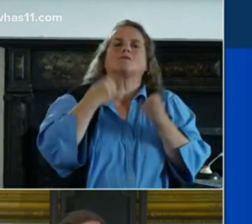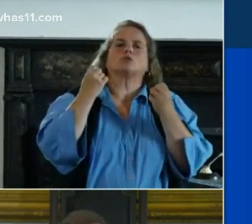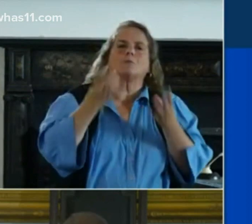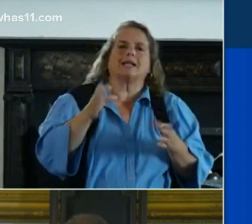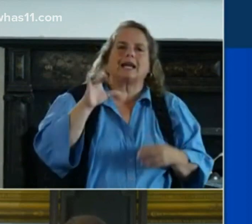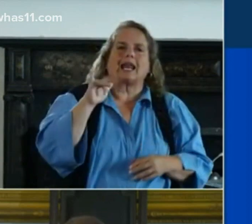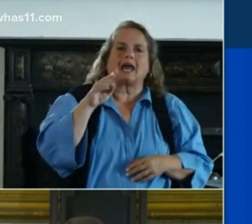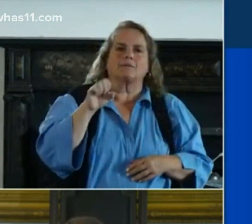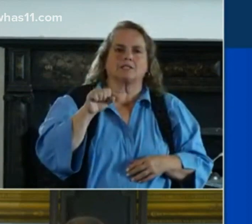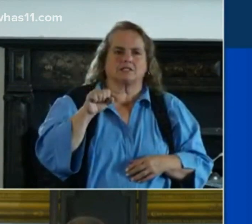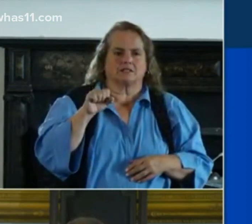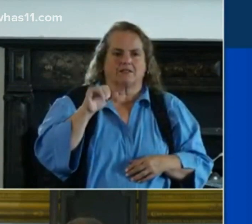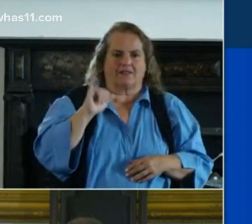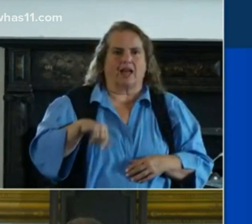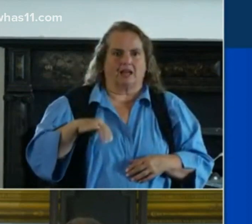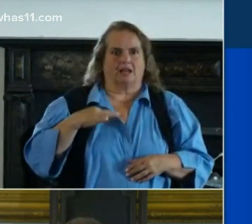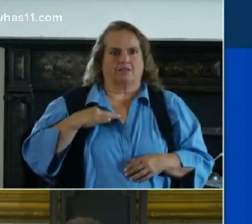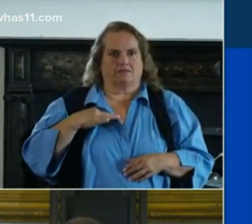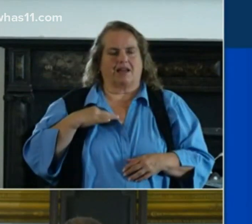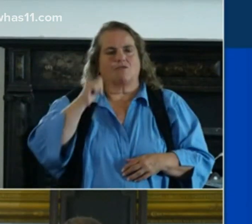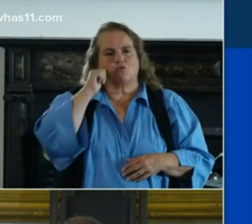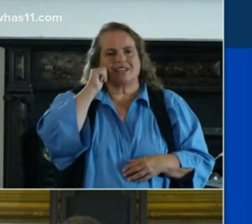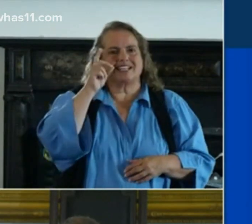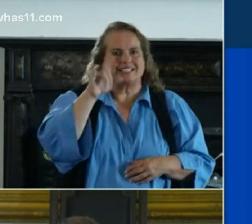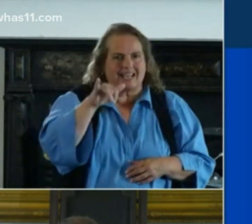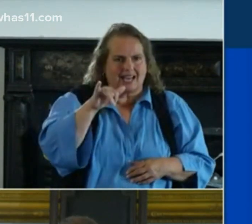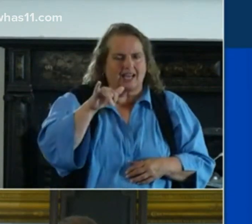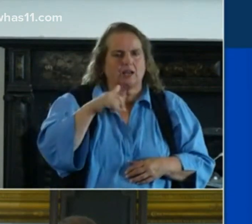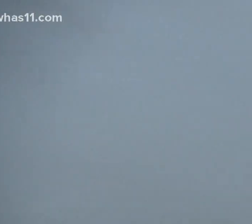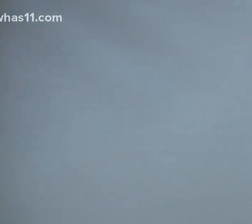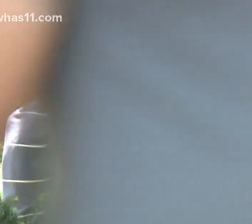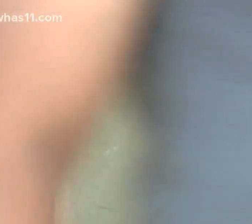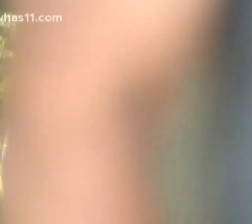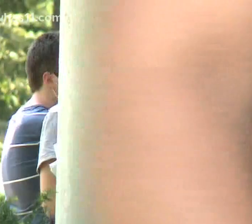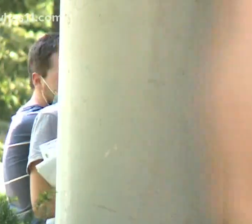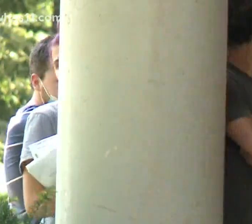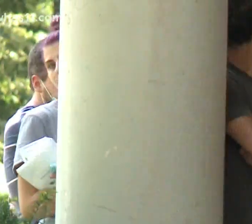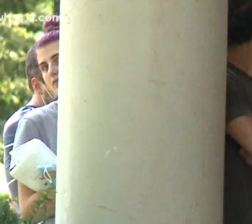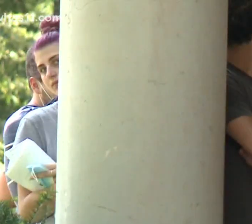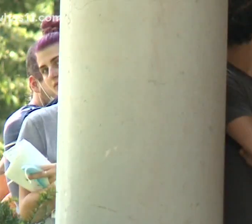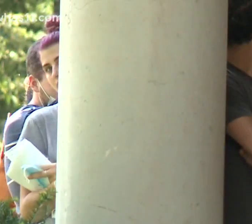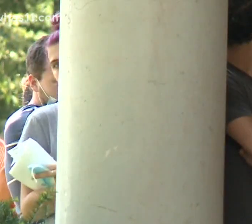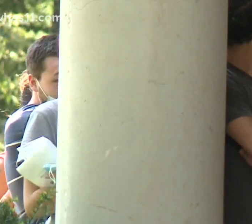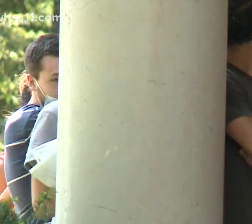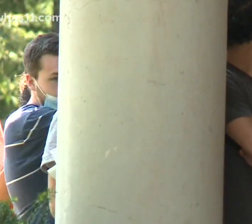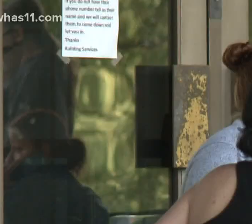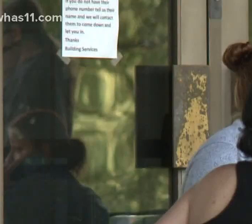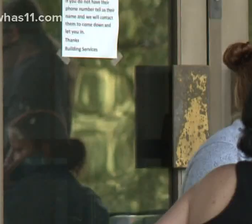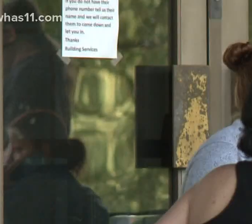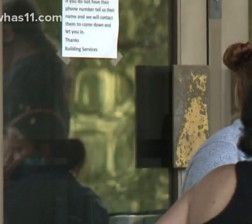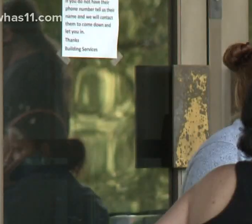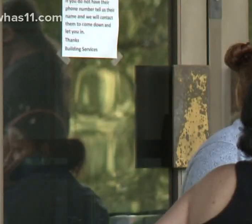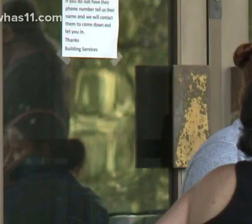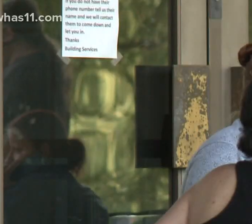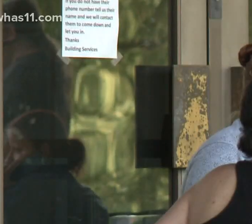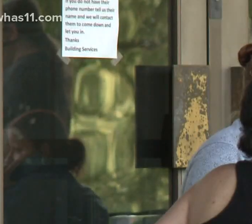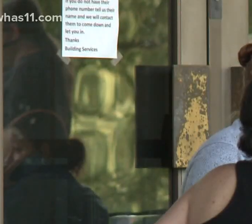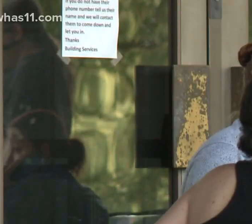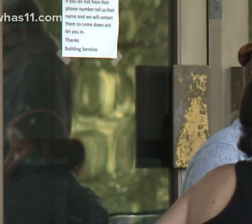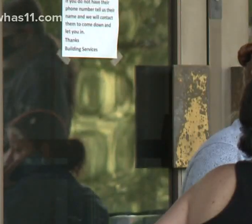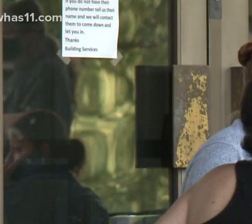filed every single day, let's get absolutely current. Ernst & Young workers will help process claims both